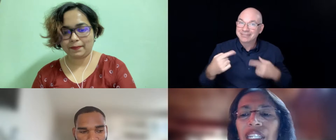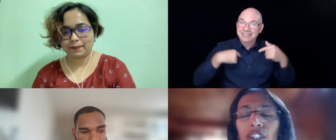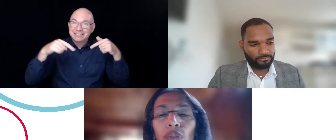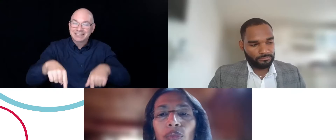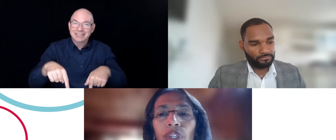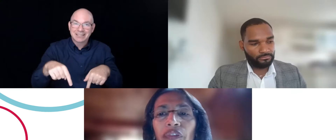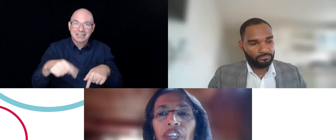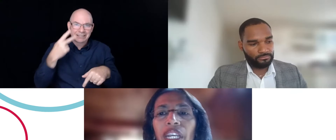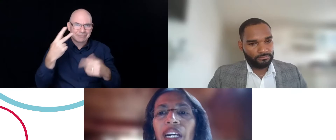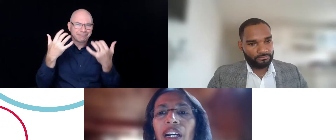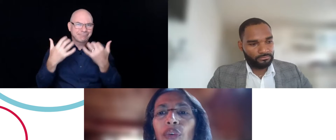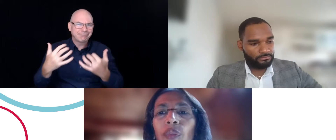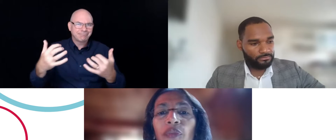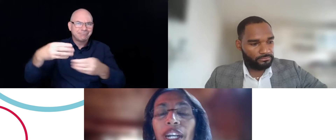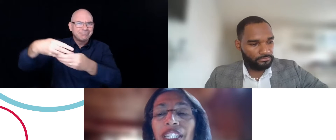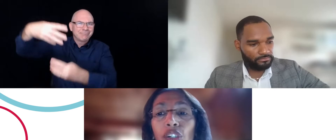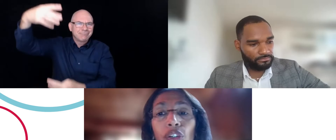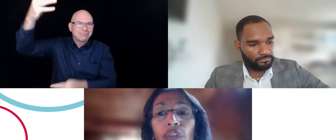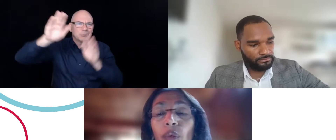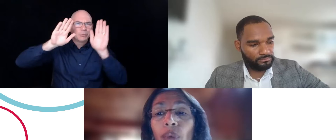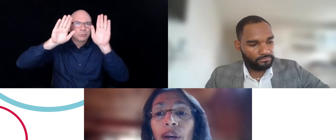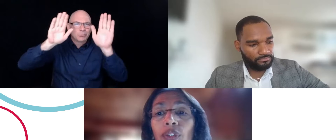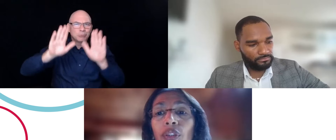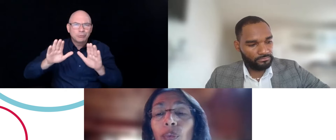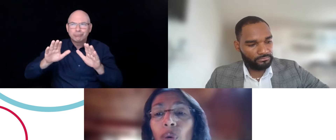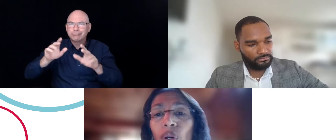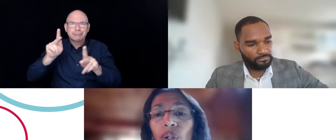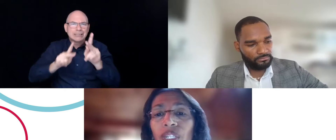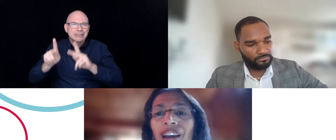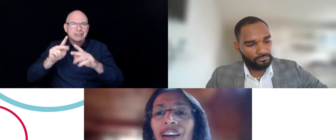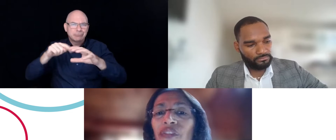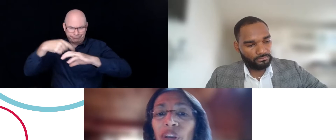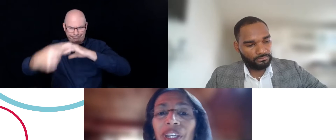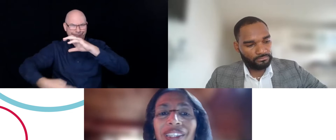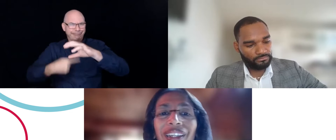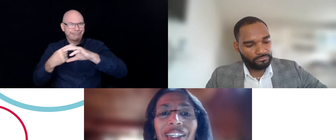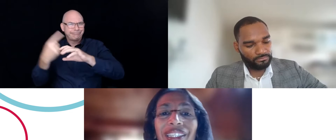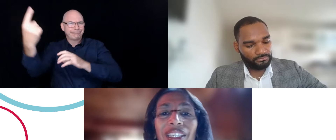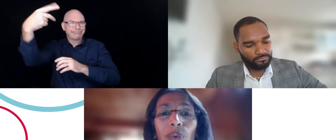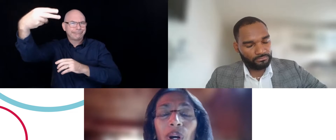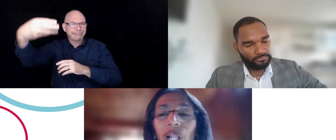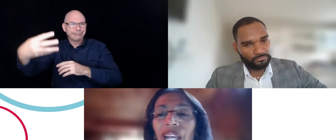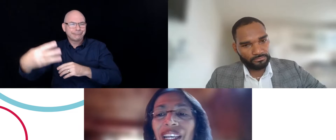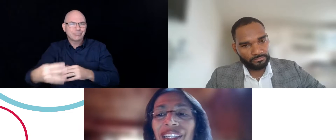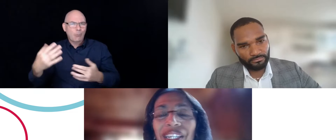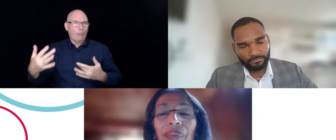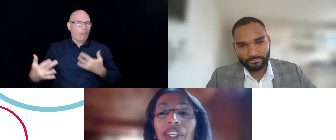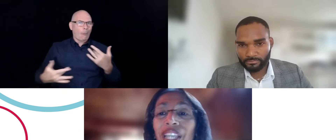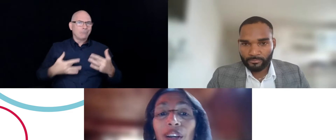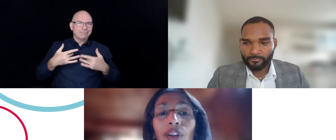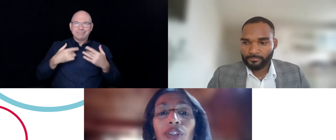can see is a terrific group of practitioners from around the world. Very exciting to see you all,